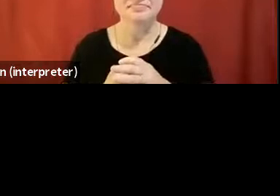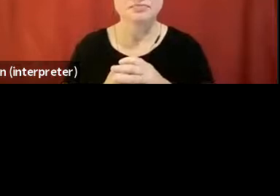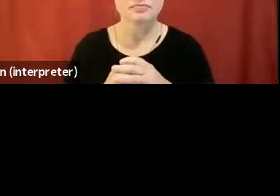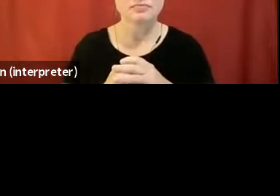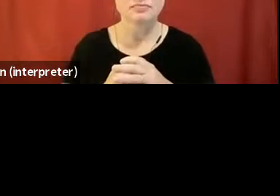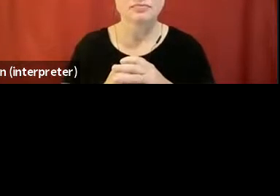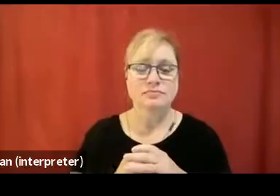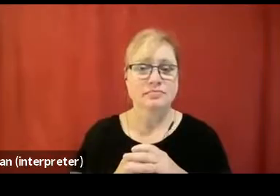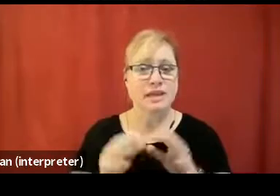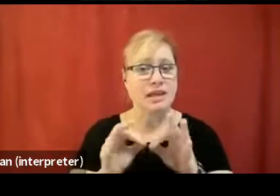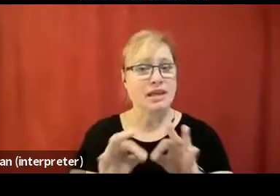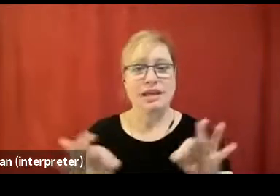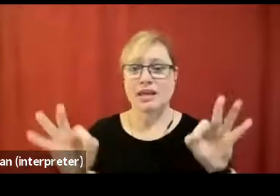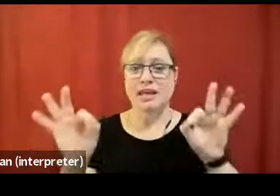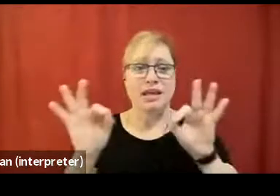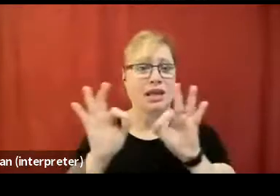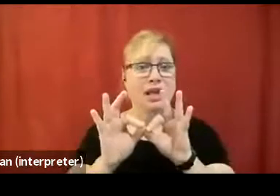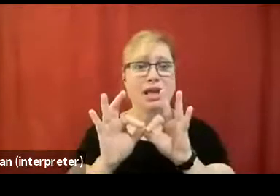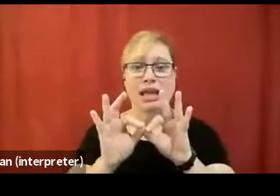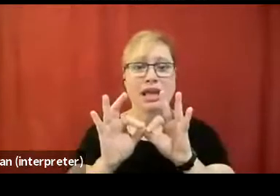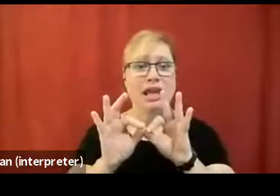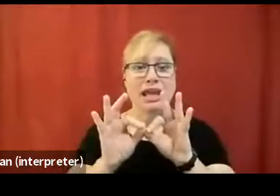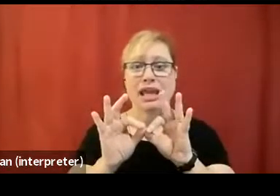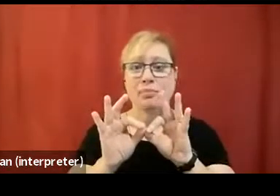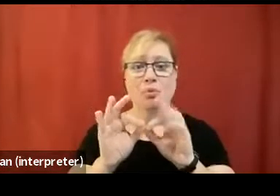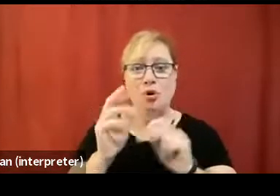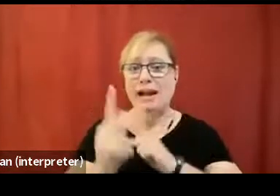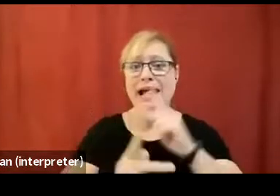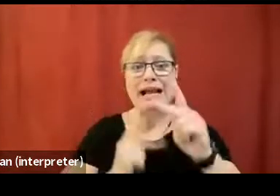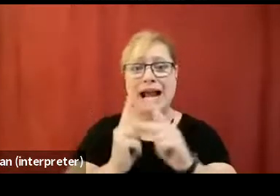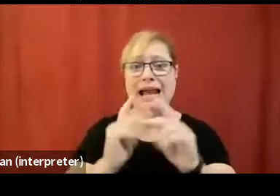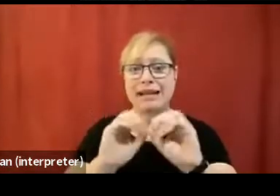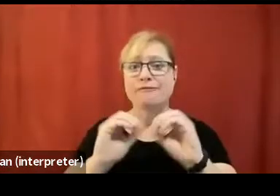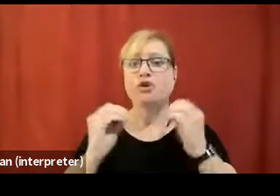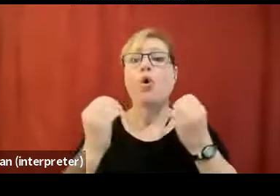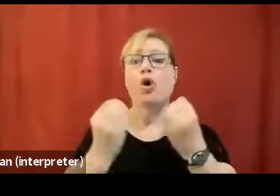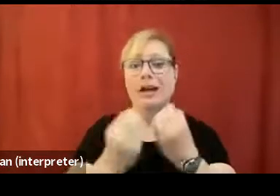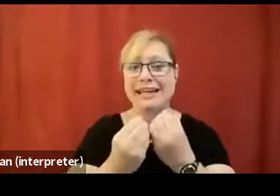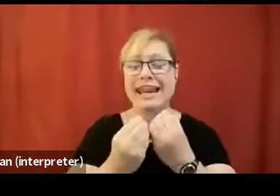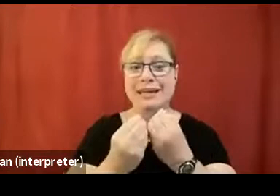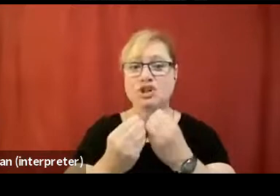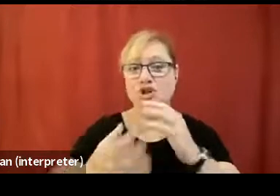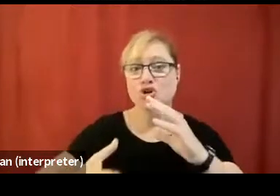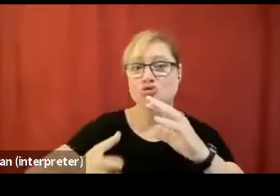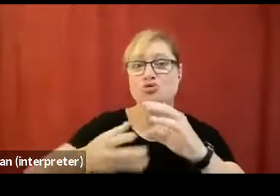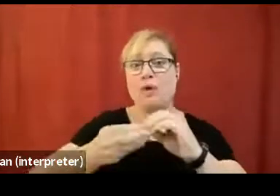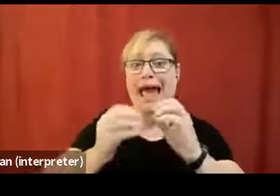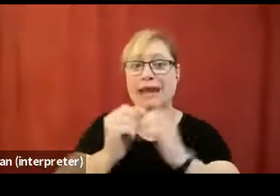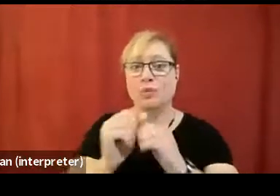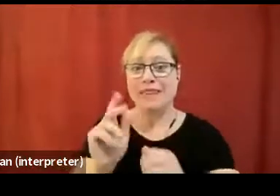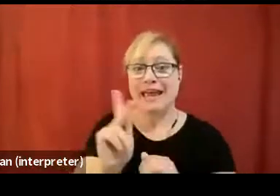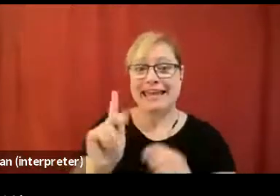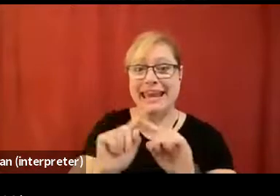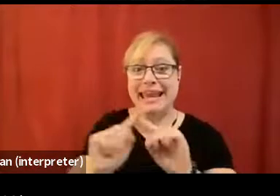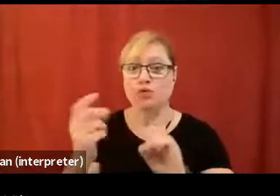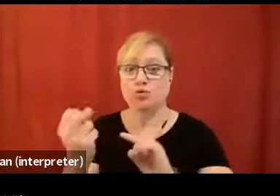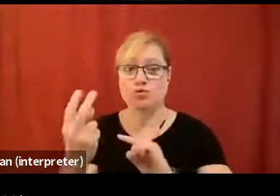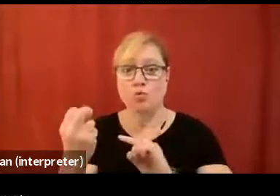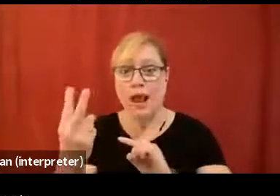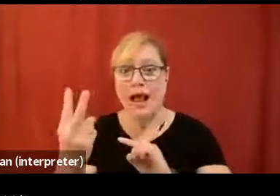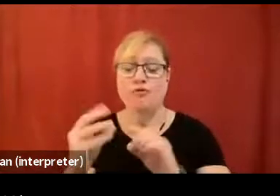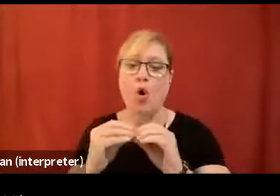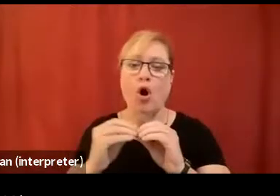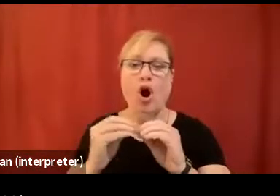Such an important type of organization to dovetail with K-12, or with more typical public